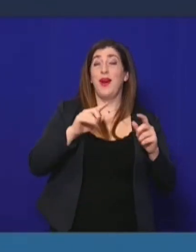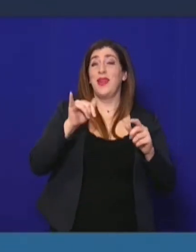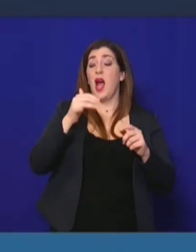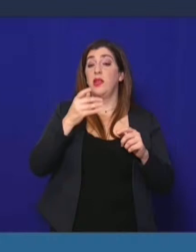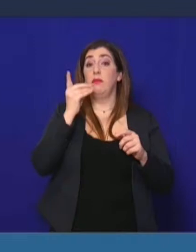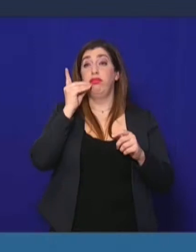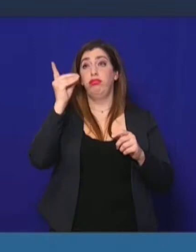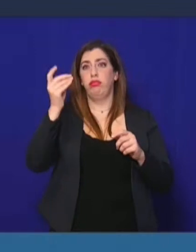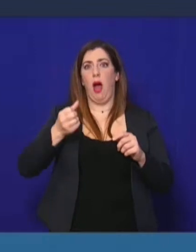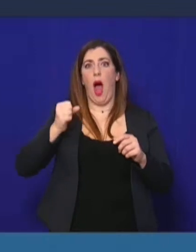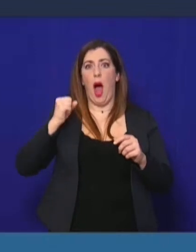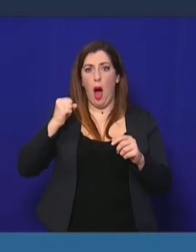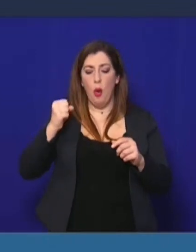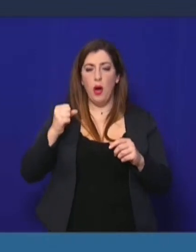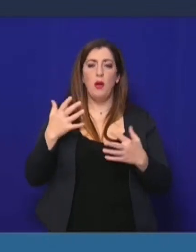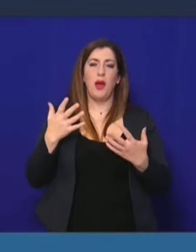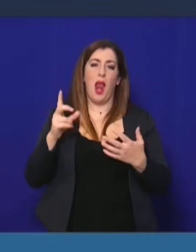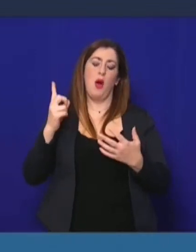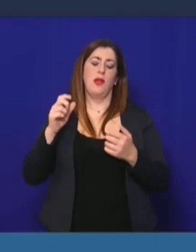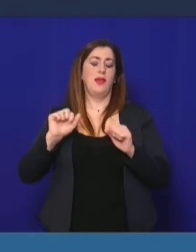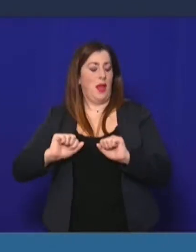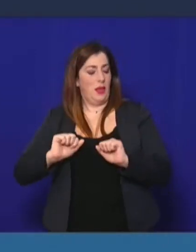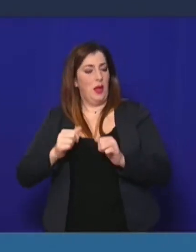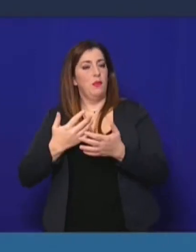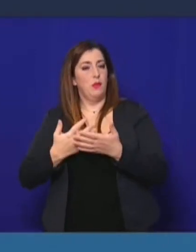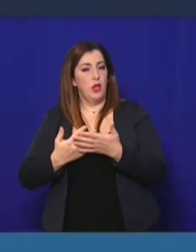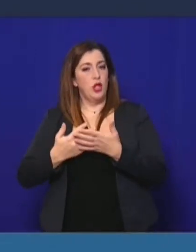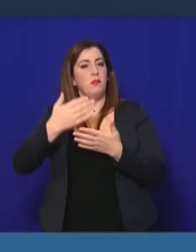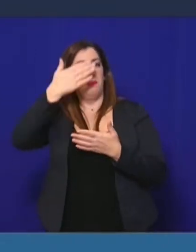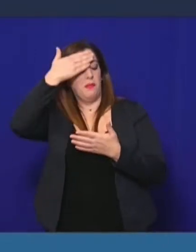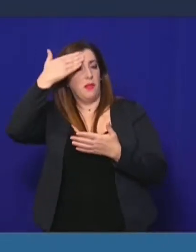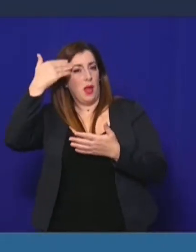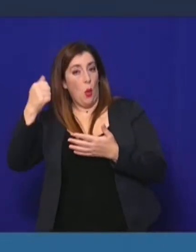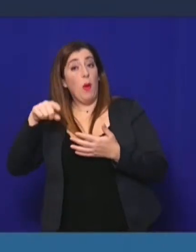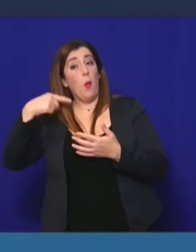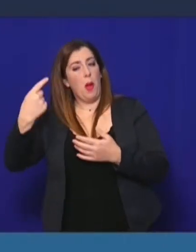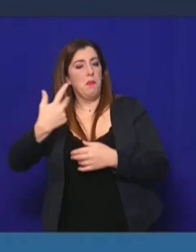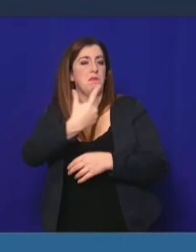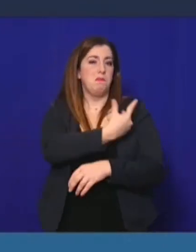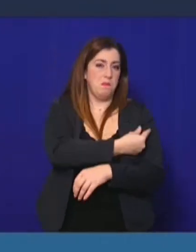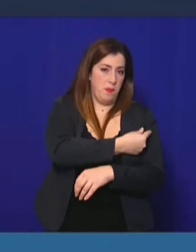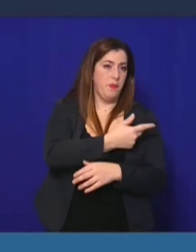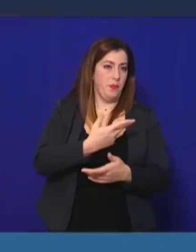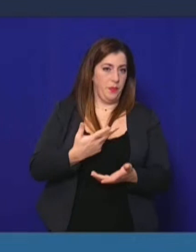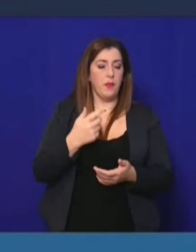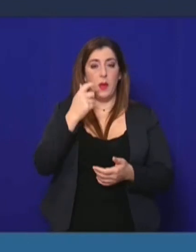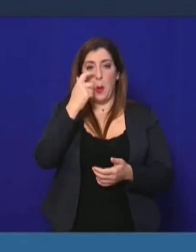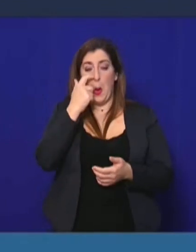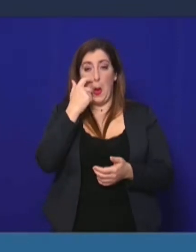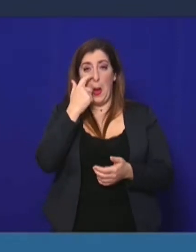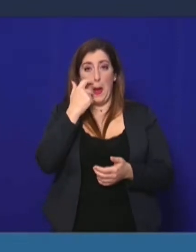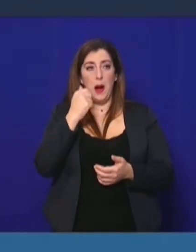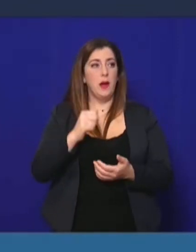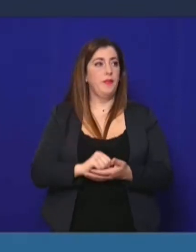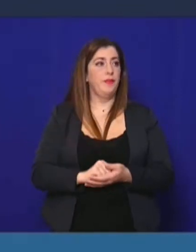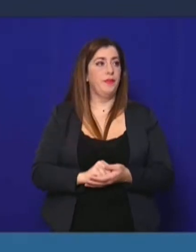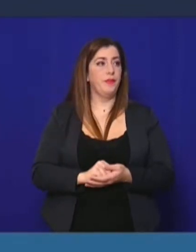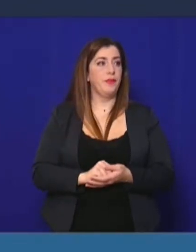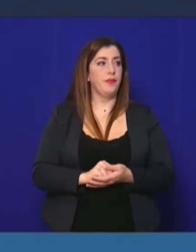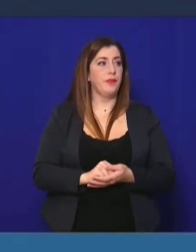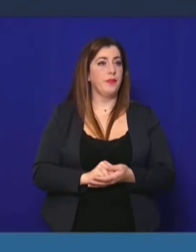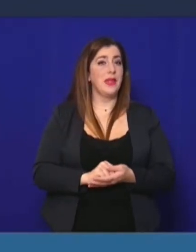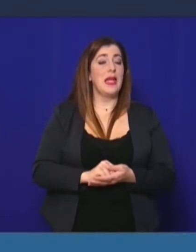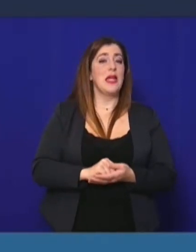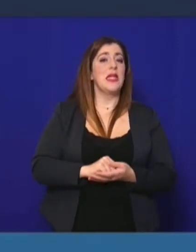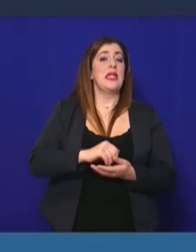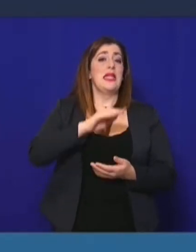tajjeb li tistenna ftit sakemm jgħaddilek. U anka dawk in-nies li għandhom l-immunità tagħhom li hija baxxa mhijiex daqshekk contraindication li inti